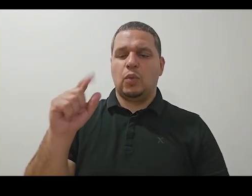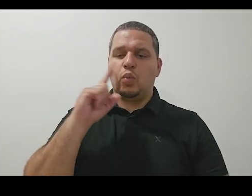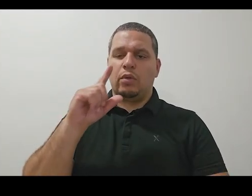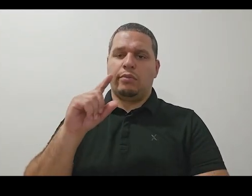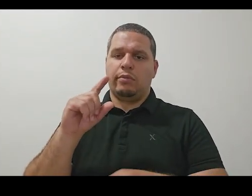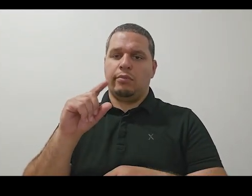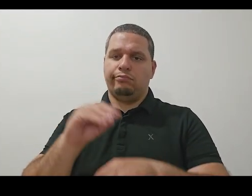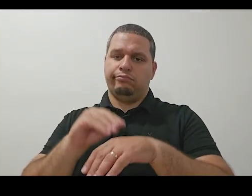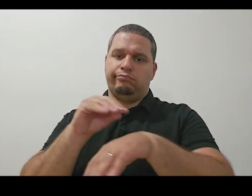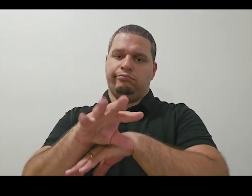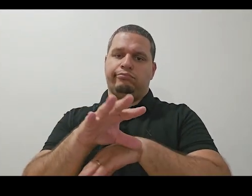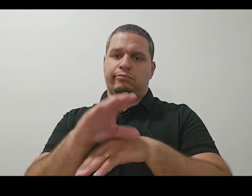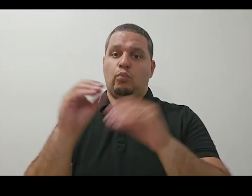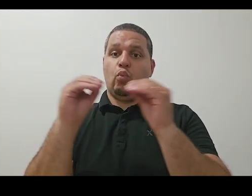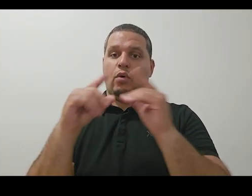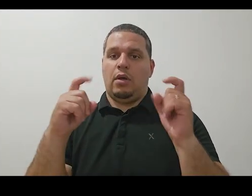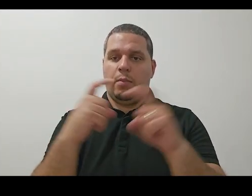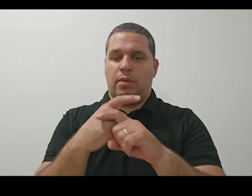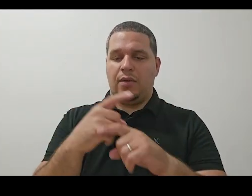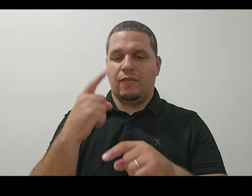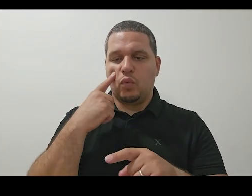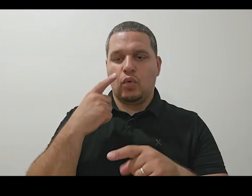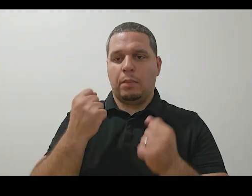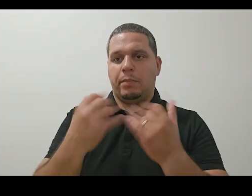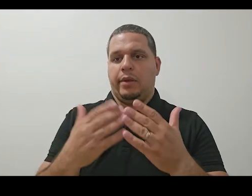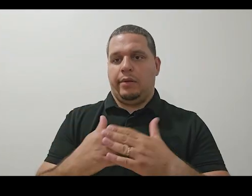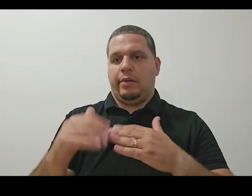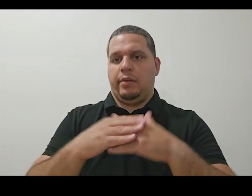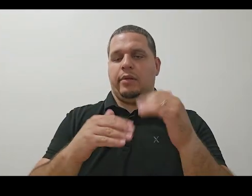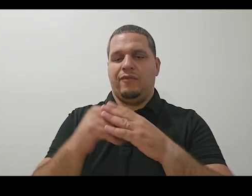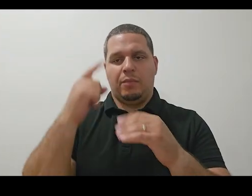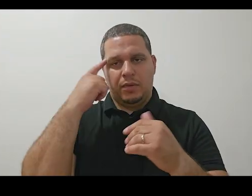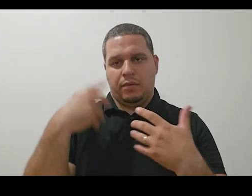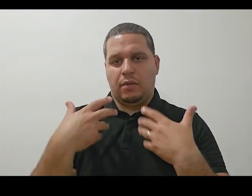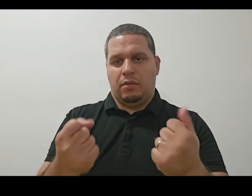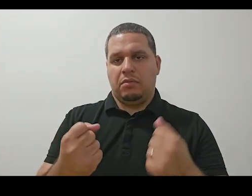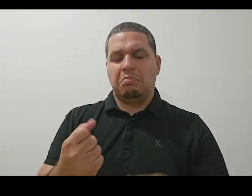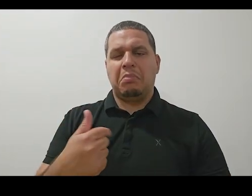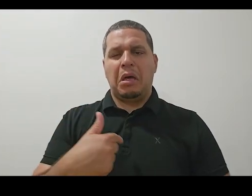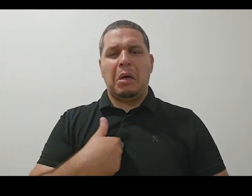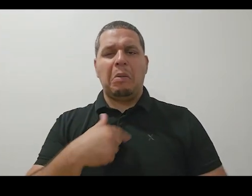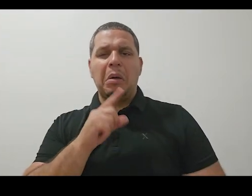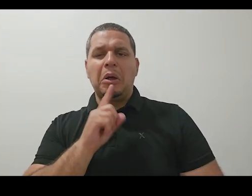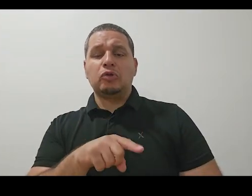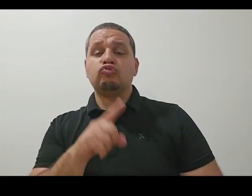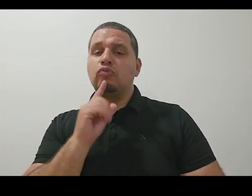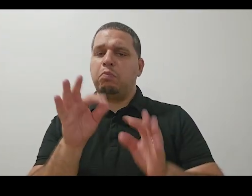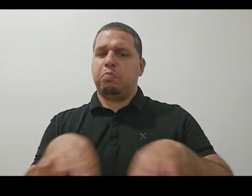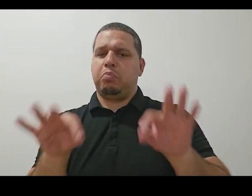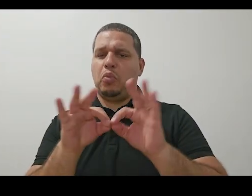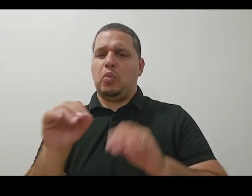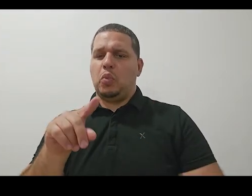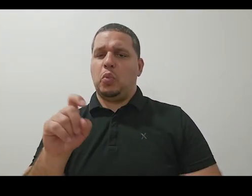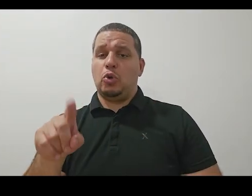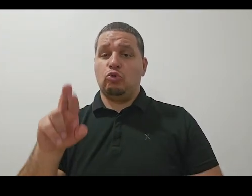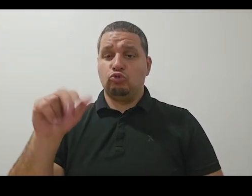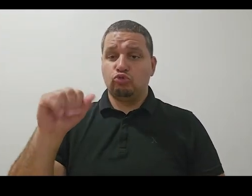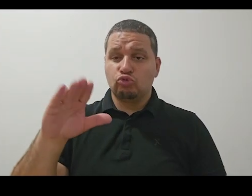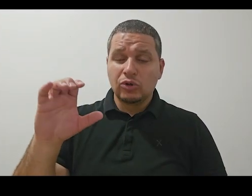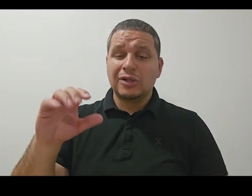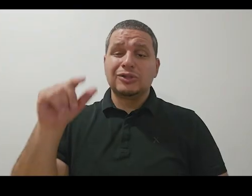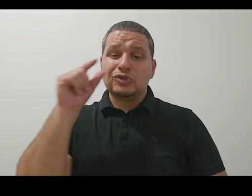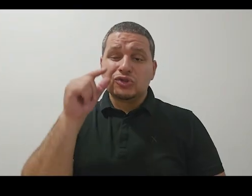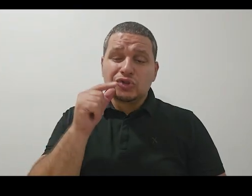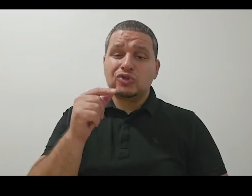health and disability? I'll take that question. So this is a critical question because race, gender, social economic status,